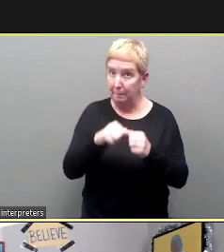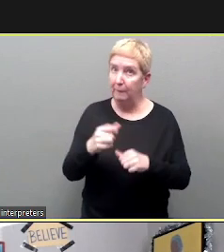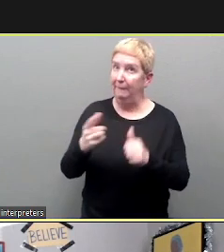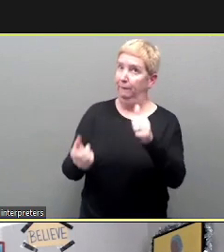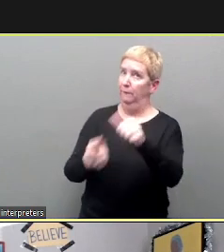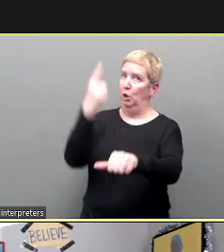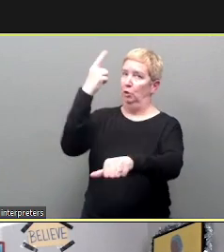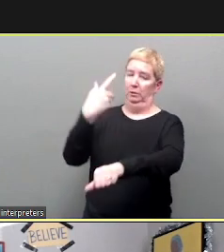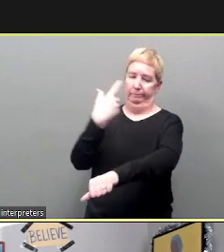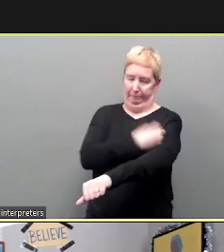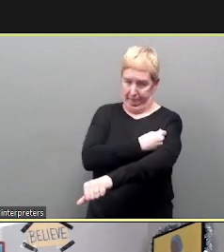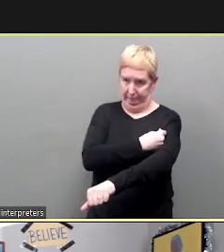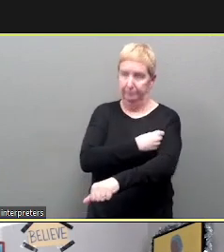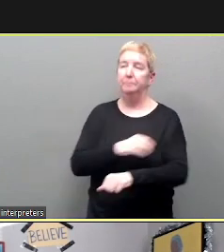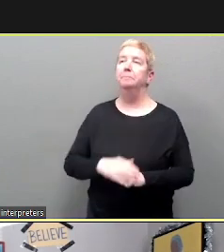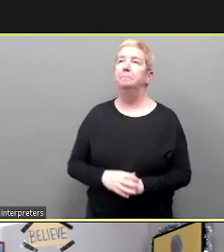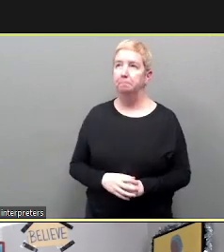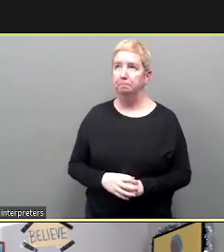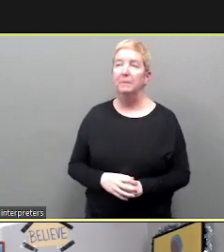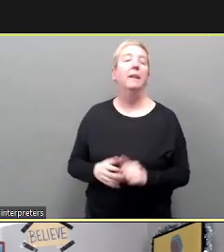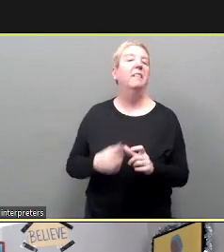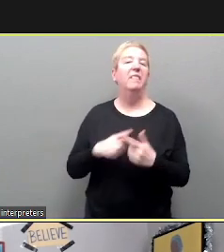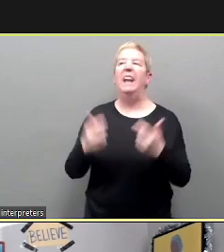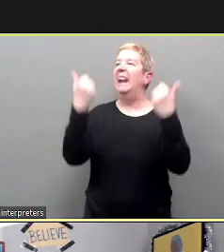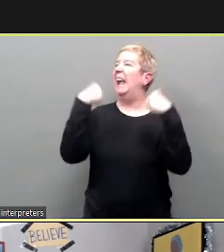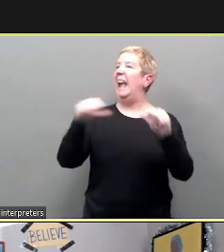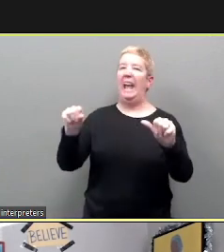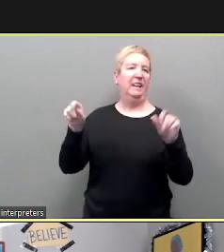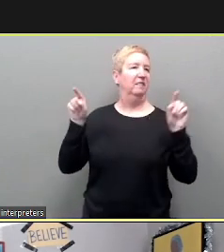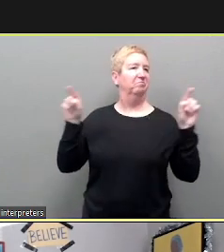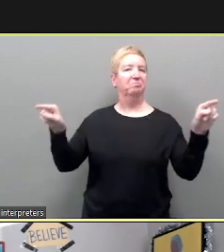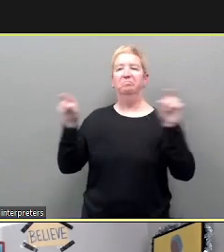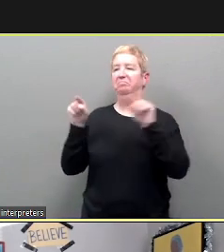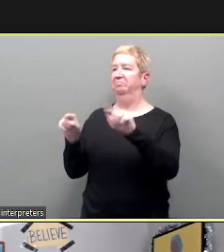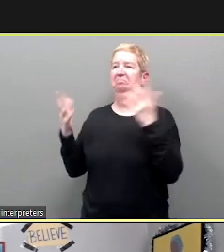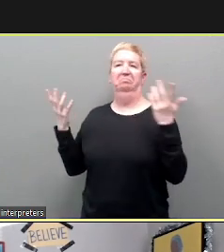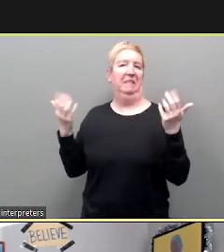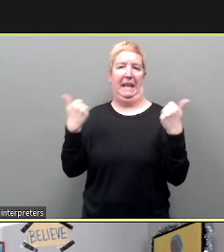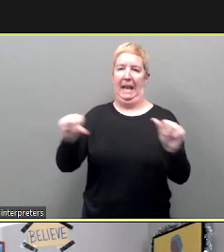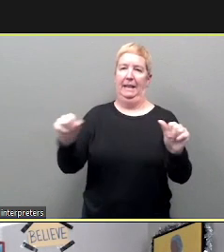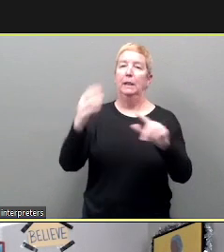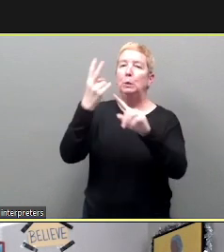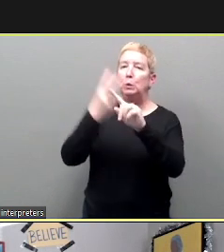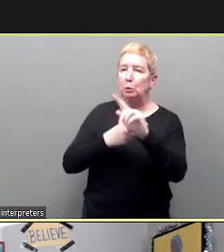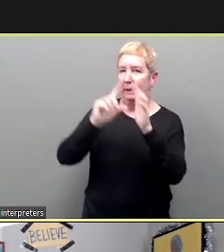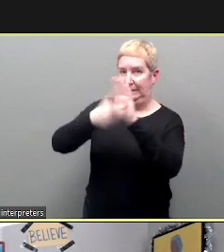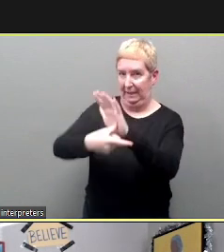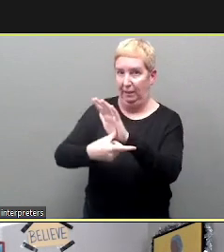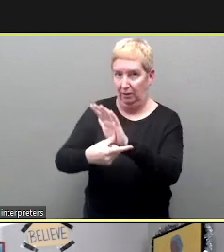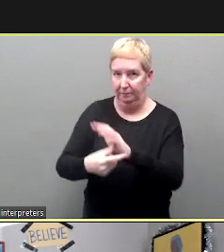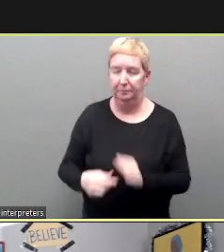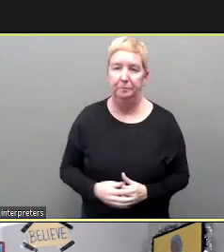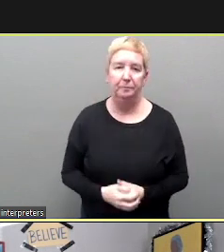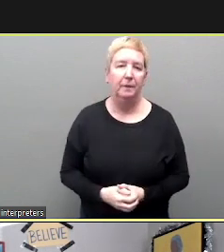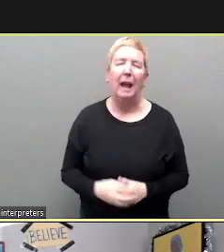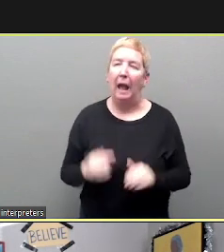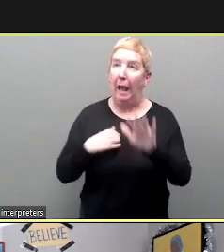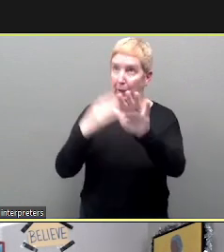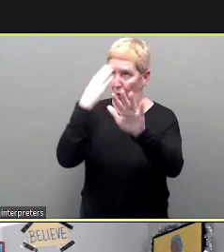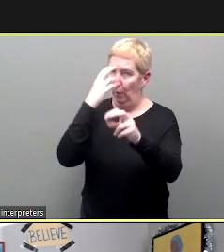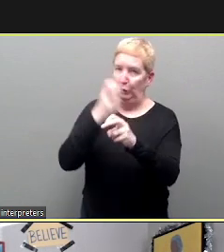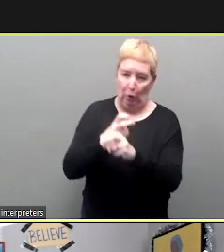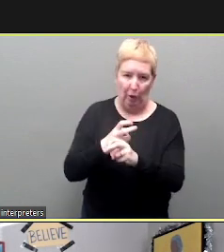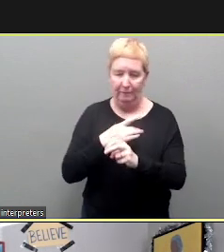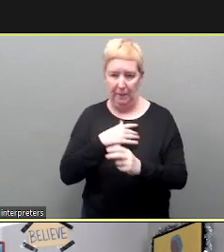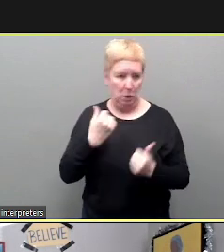of J&J, and then any brand 2 months after your first dose. So I know it's hard to keep track of all those